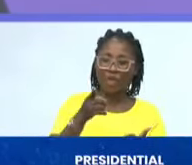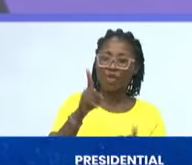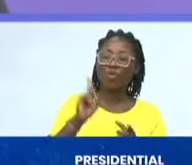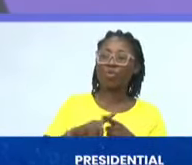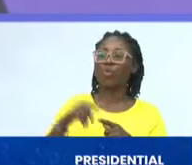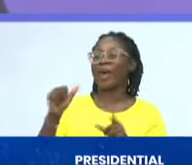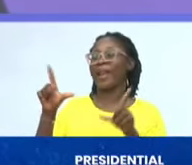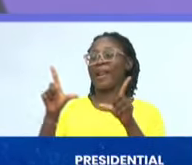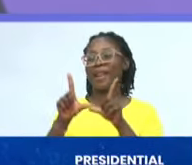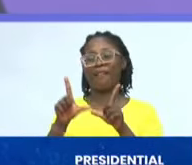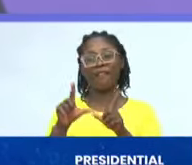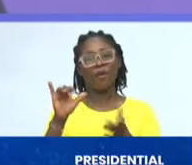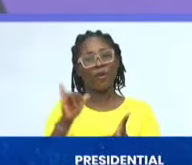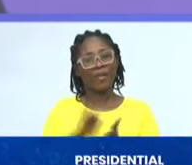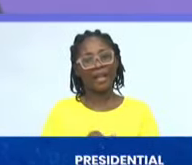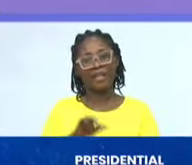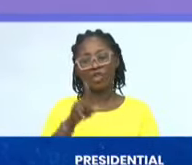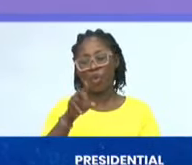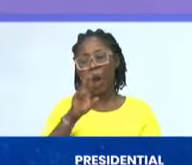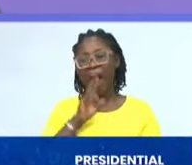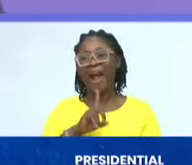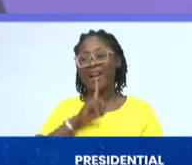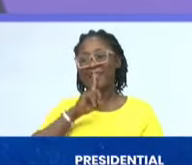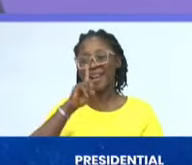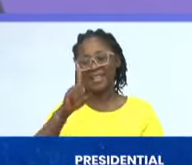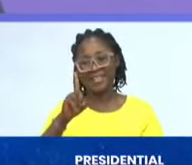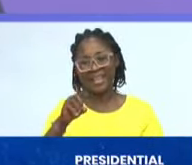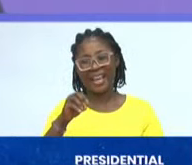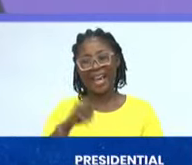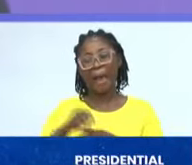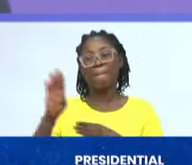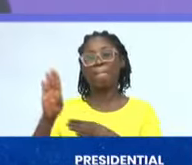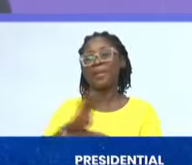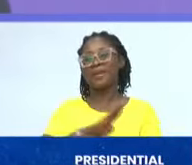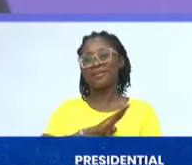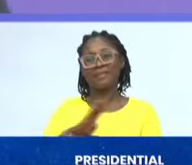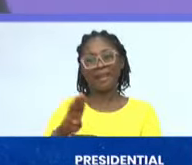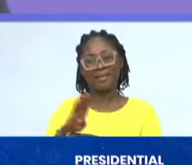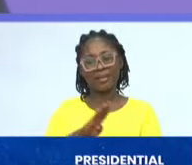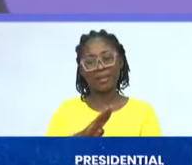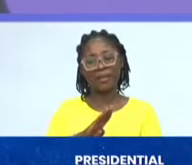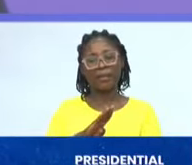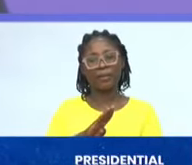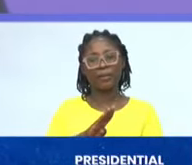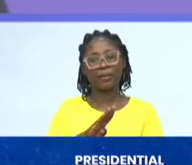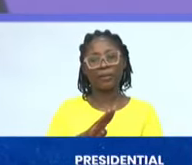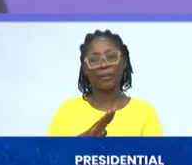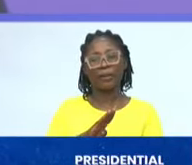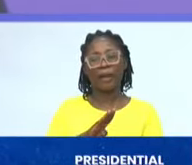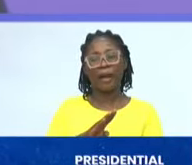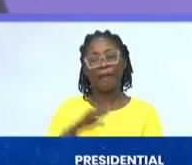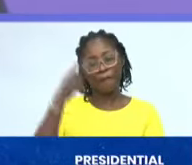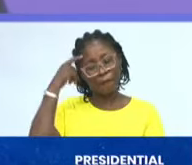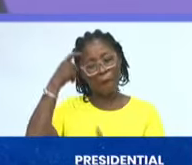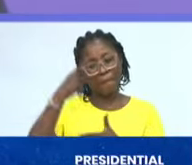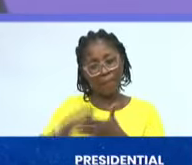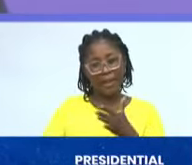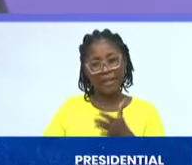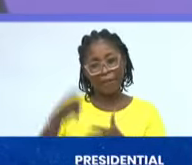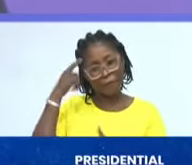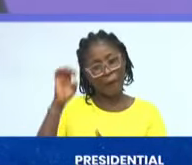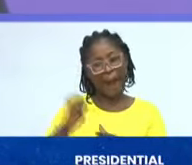level that you are paying the realistic commercial level price